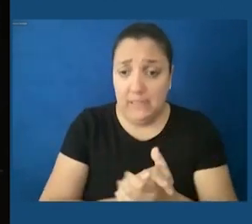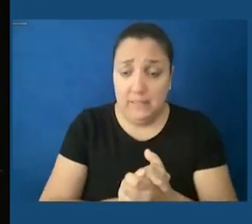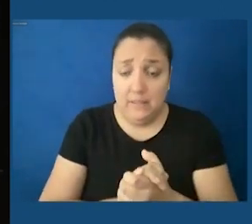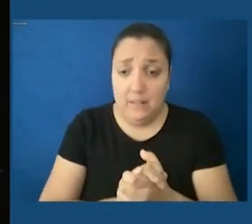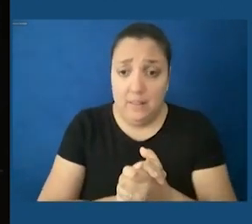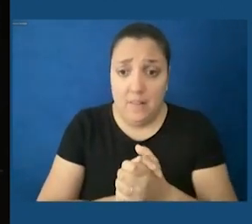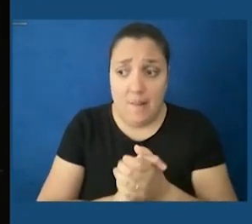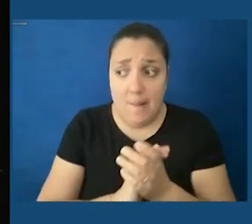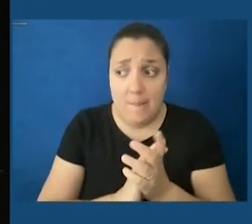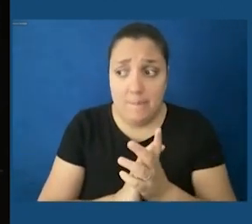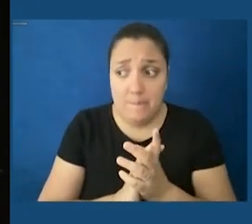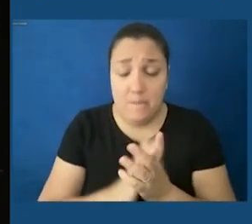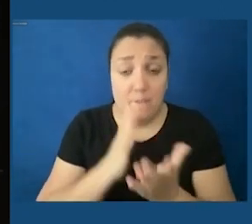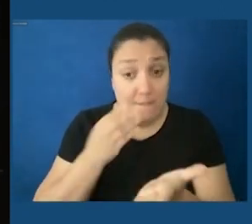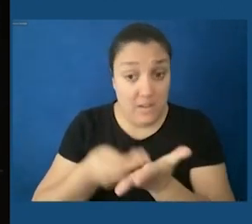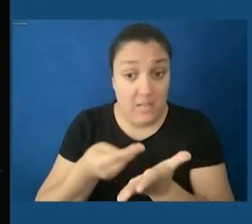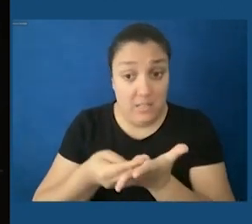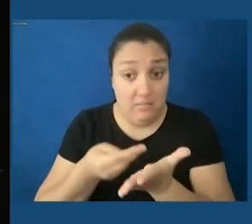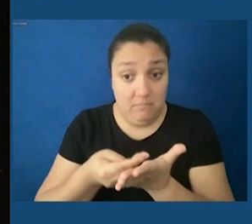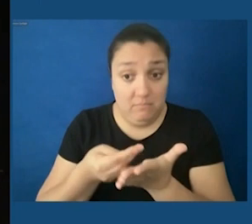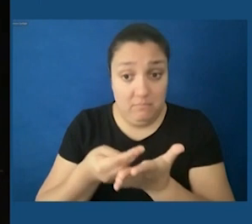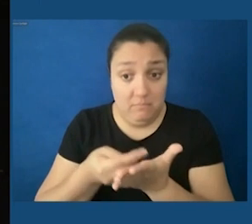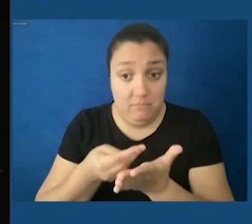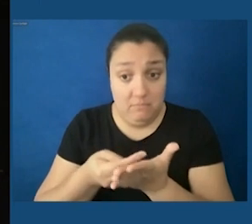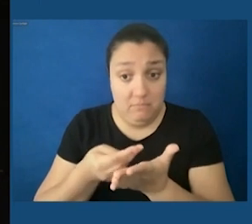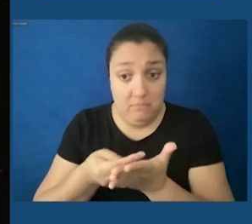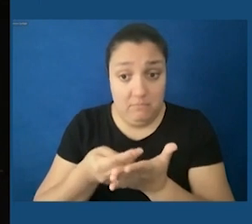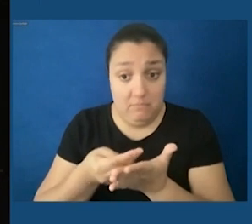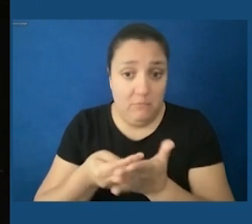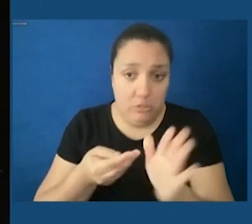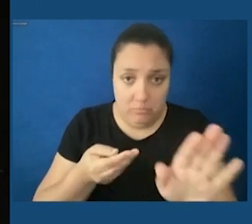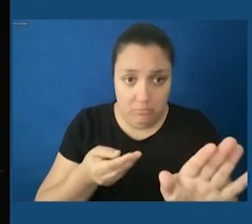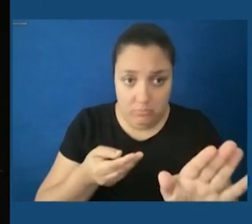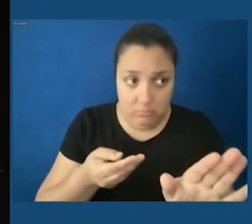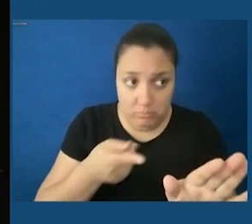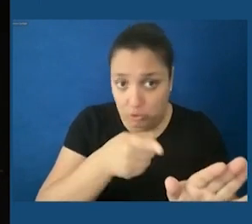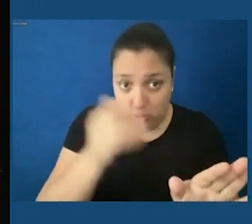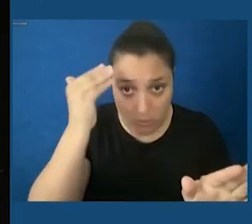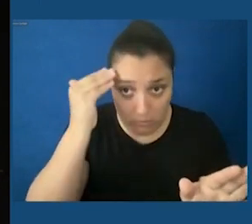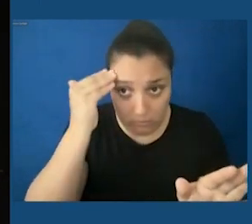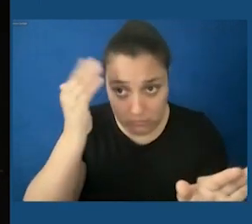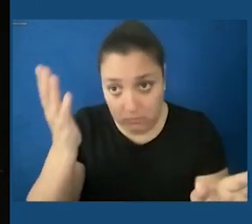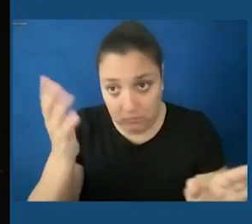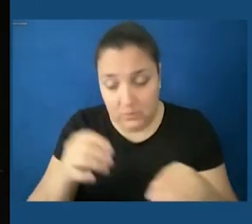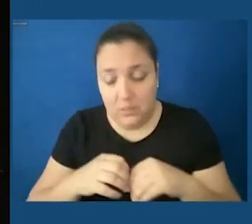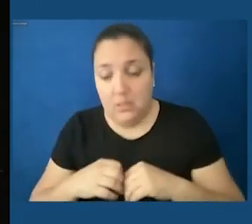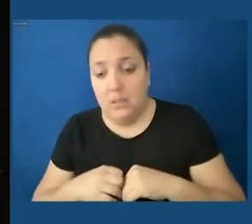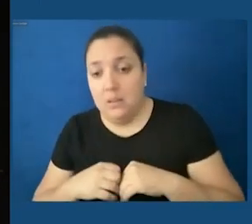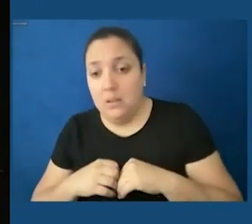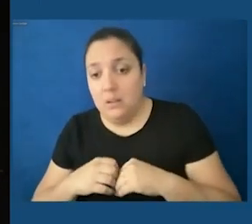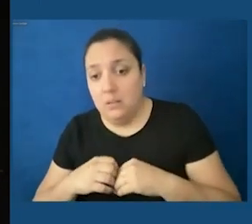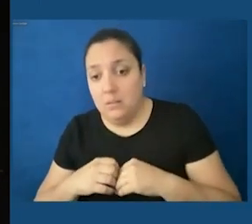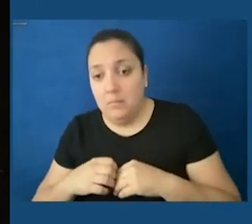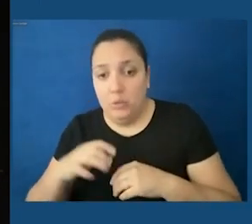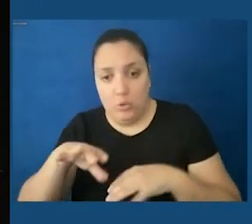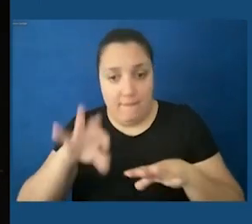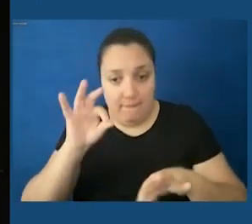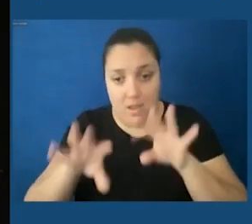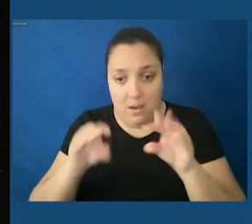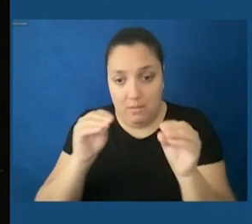In terms of funding, just so the members here know, and you can find more out about